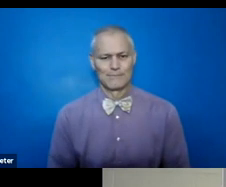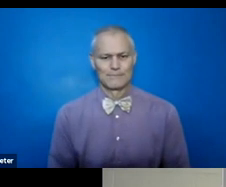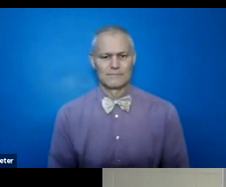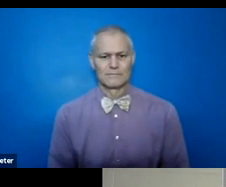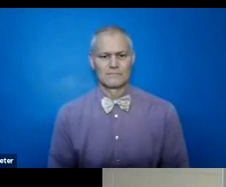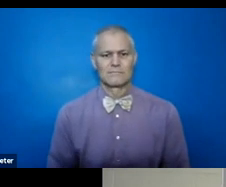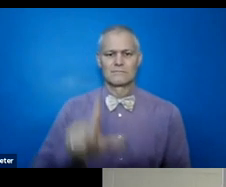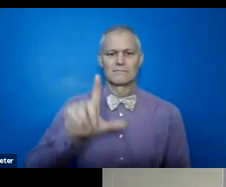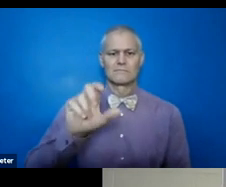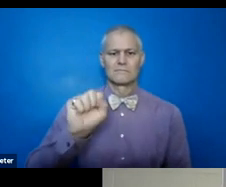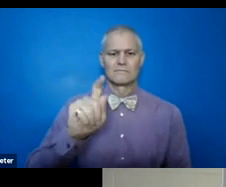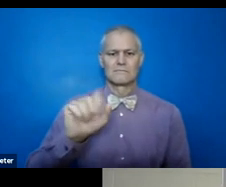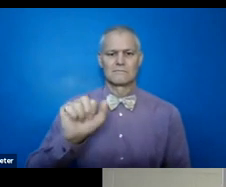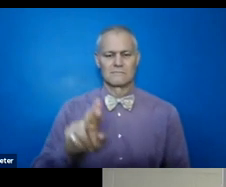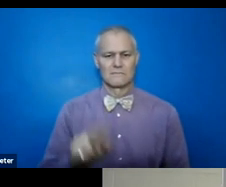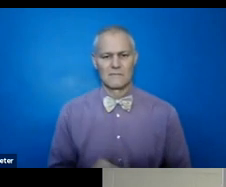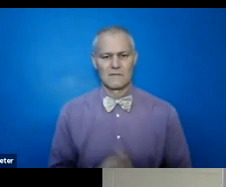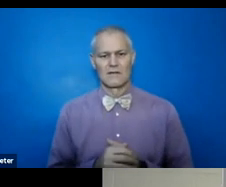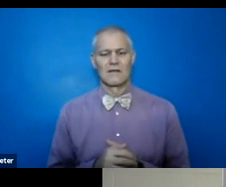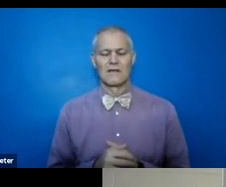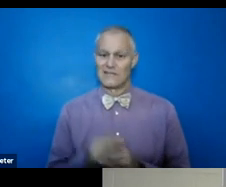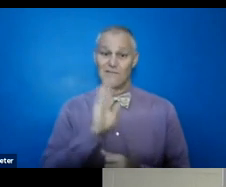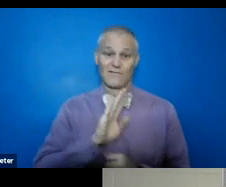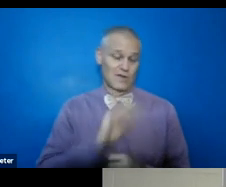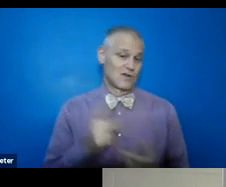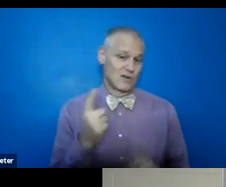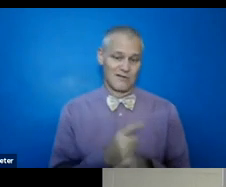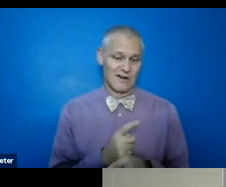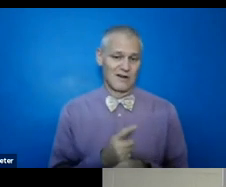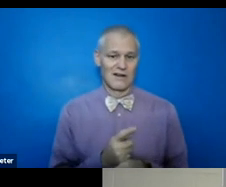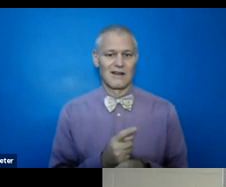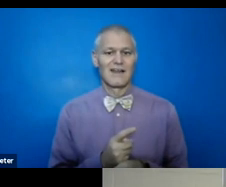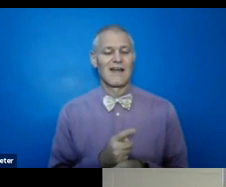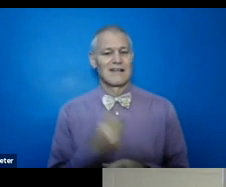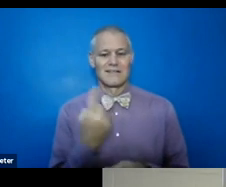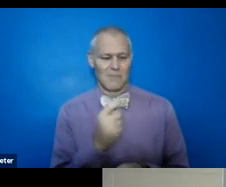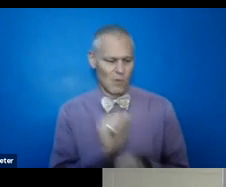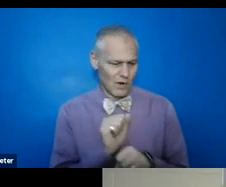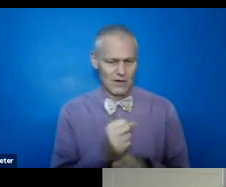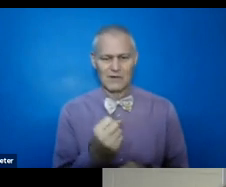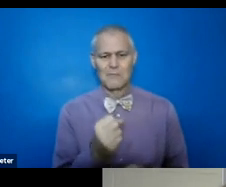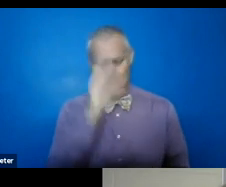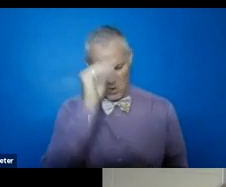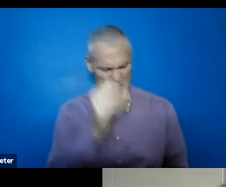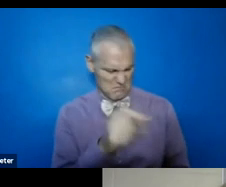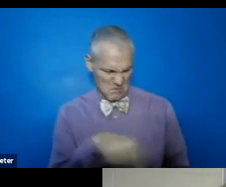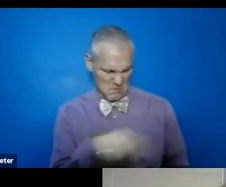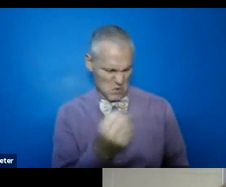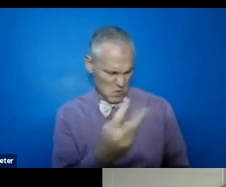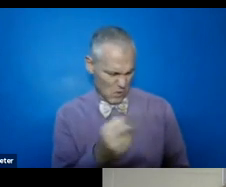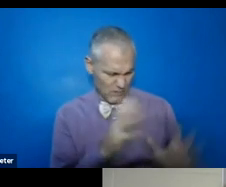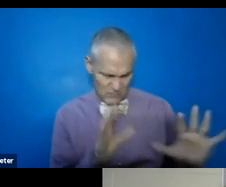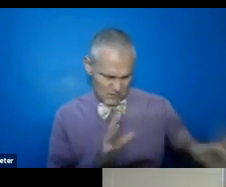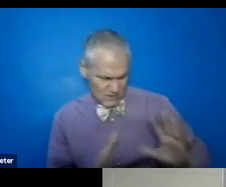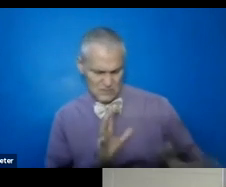I would say for me, it's frustrating because it was over like this summer, I've been working with about 12 young boys, and it's like you spend all of